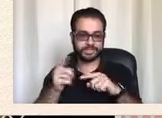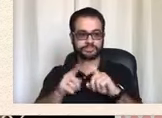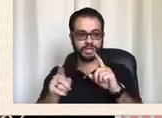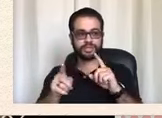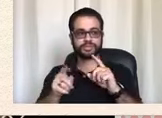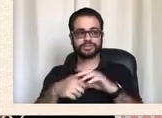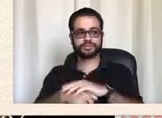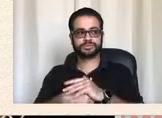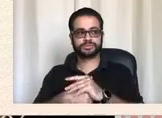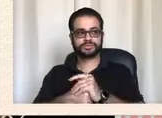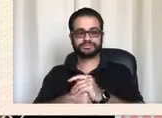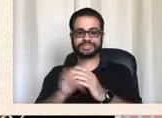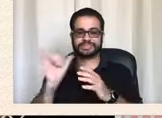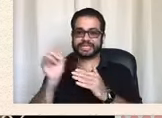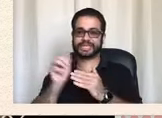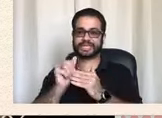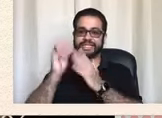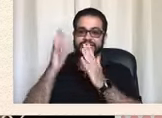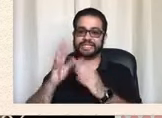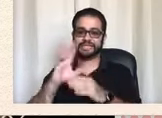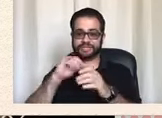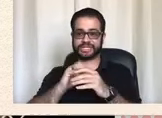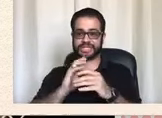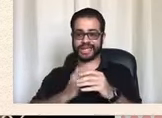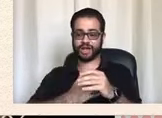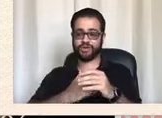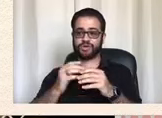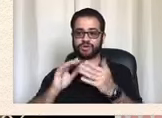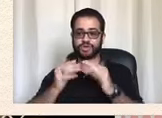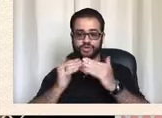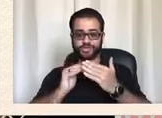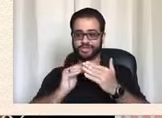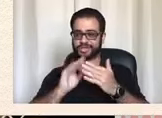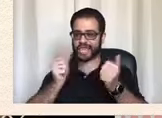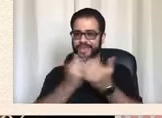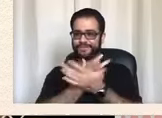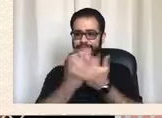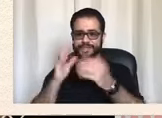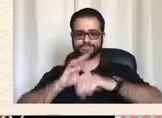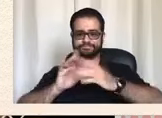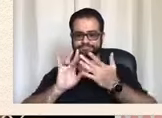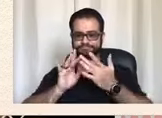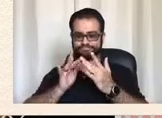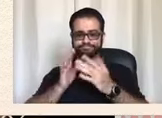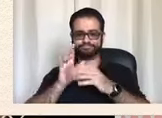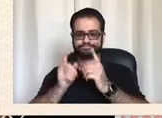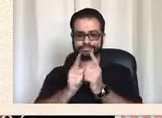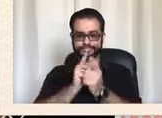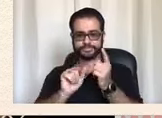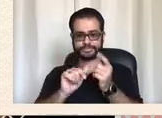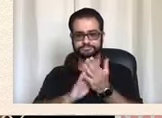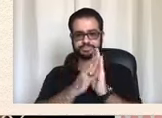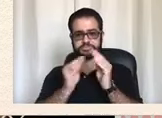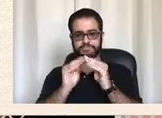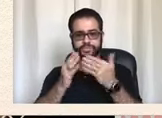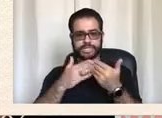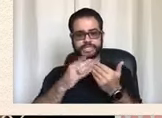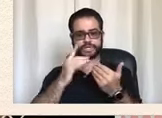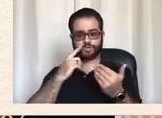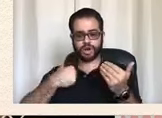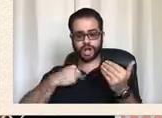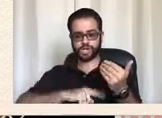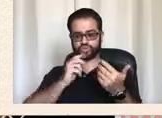leaders in our community, our legislators. I mean, everybody's meeting online, which kind of makes it easier for us to engage